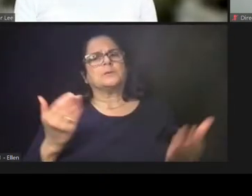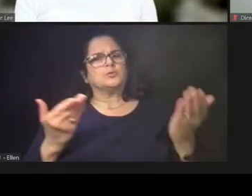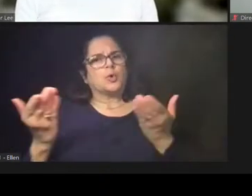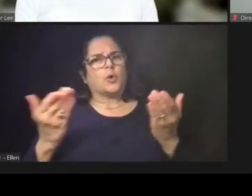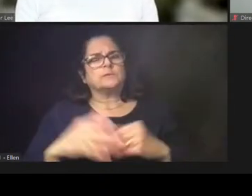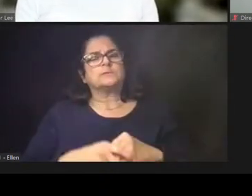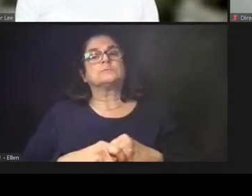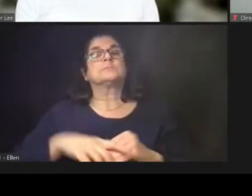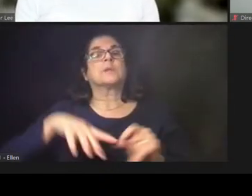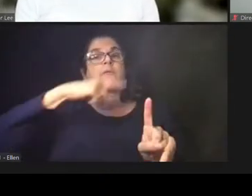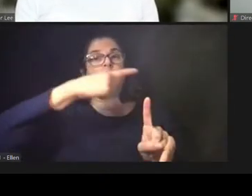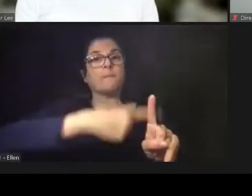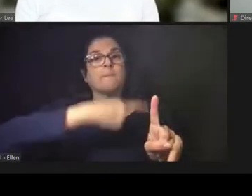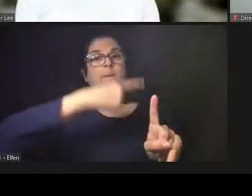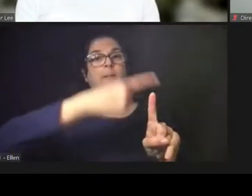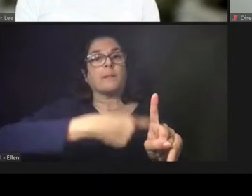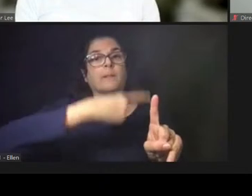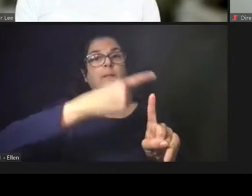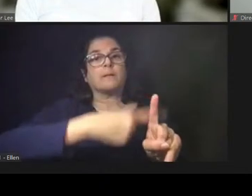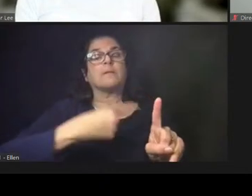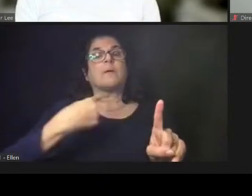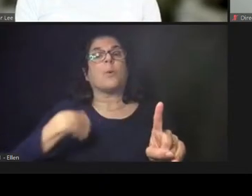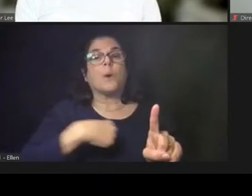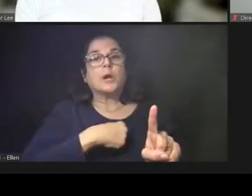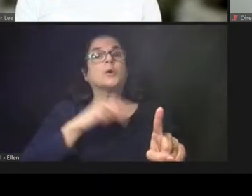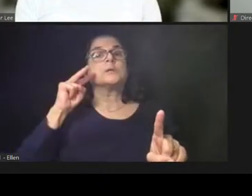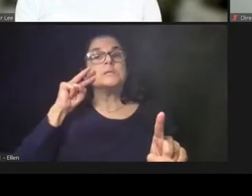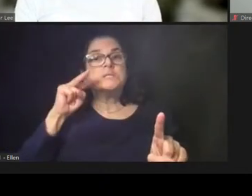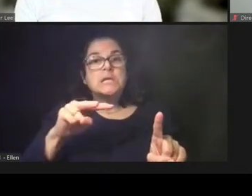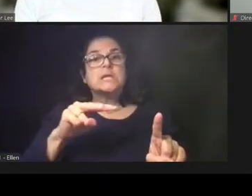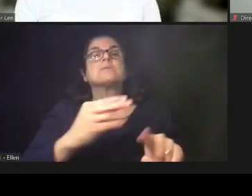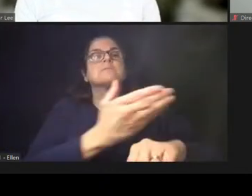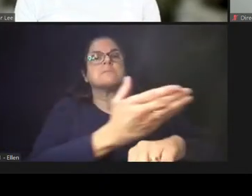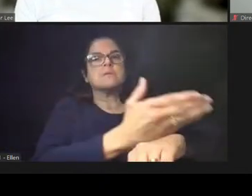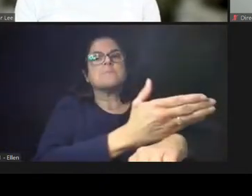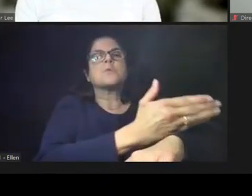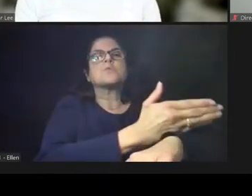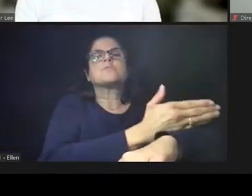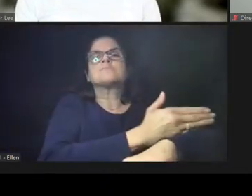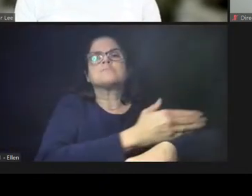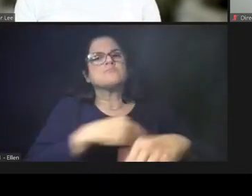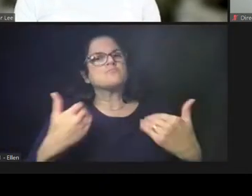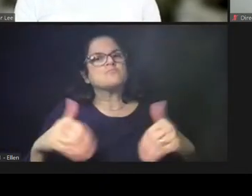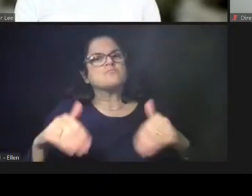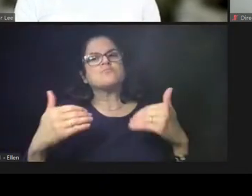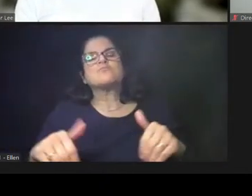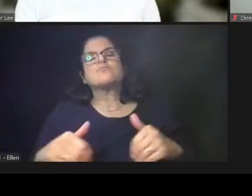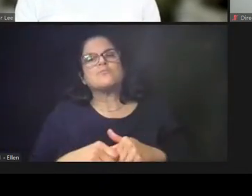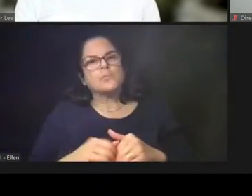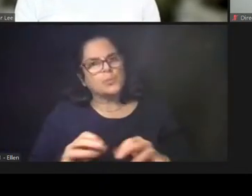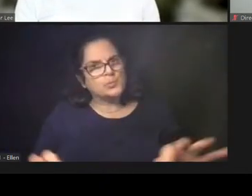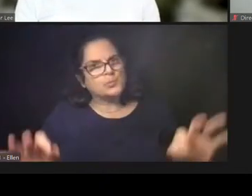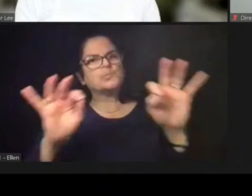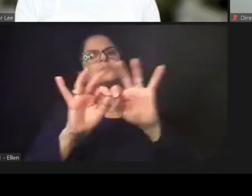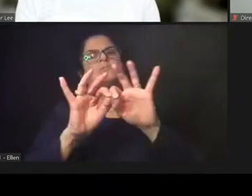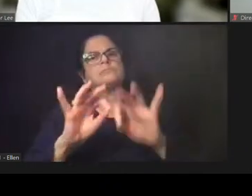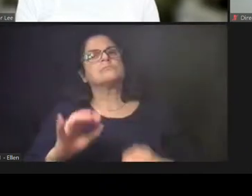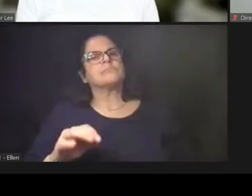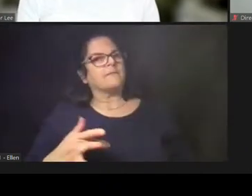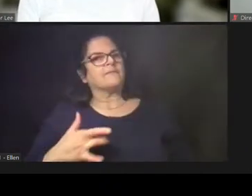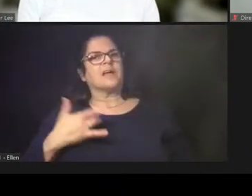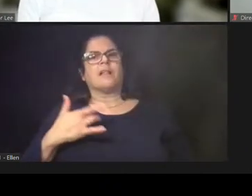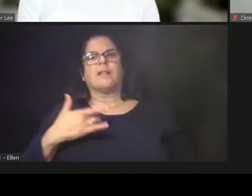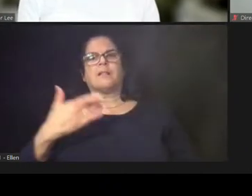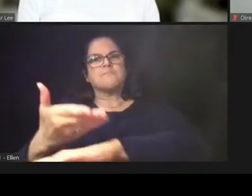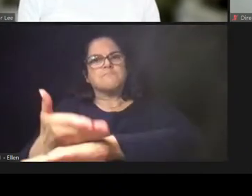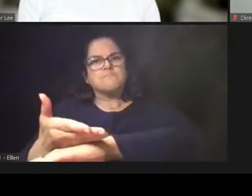Each month, we are seeing improvements across key performance areas. I am heartened by our progress.